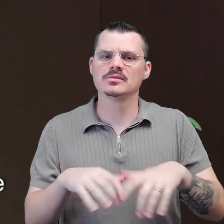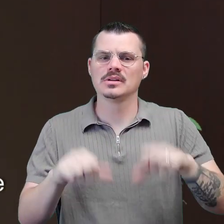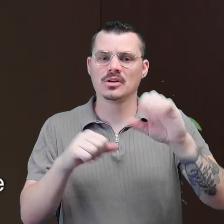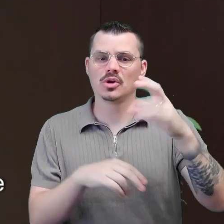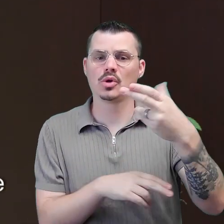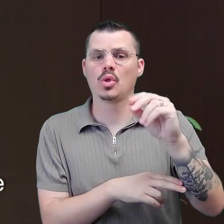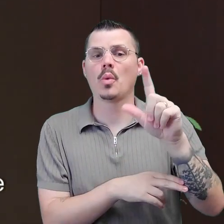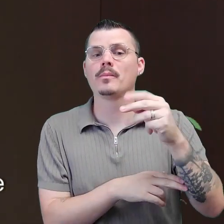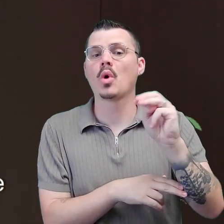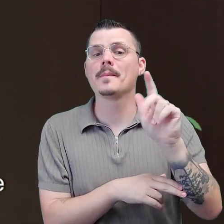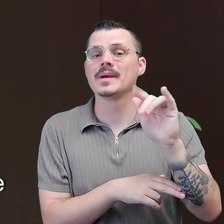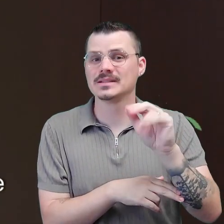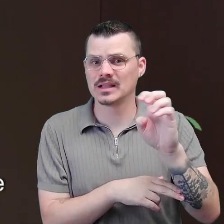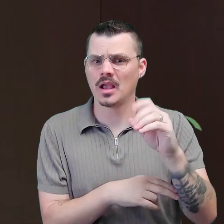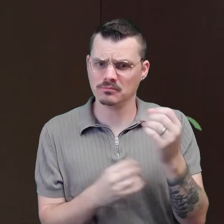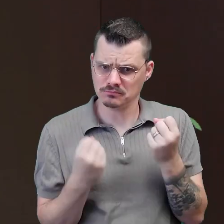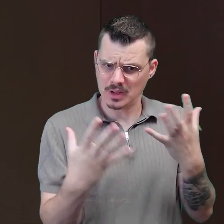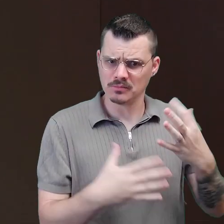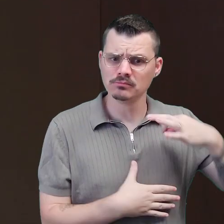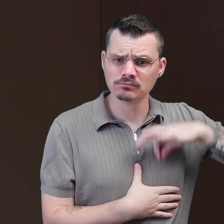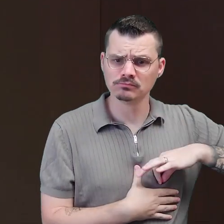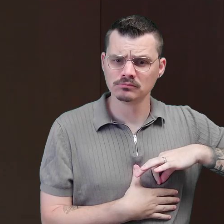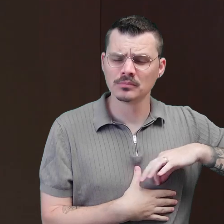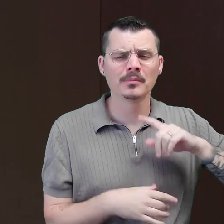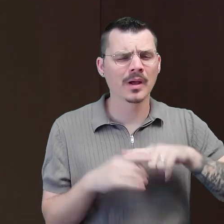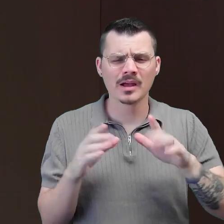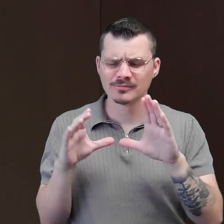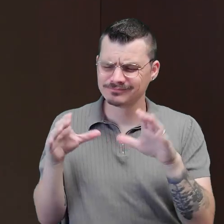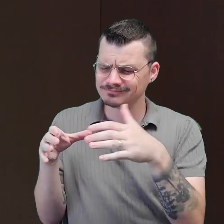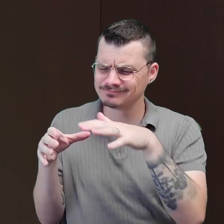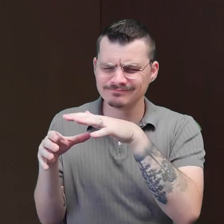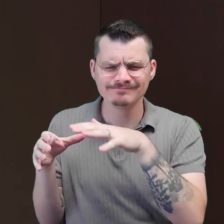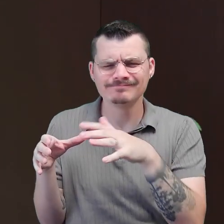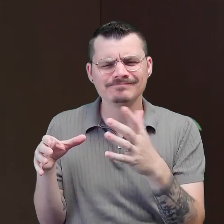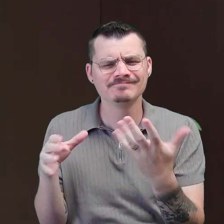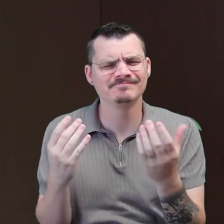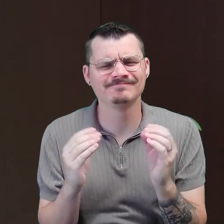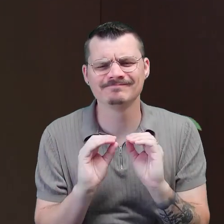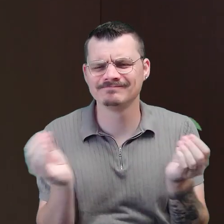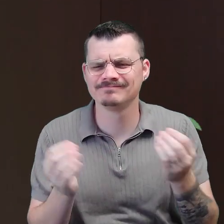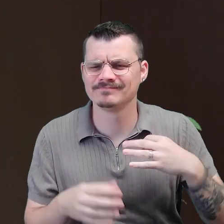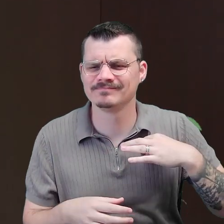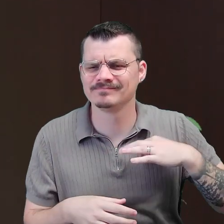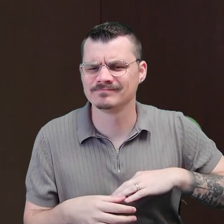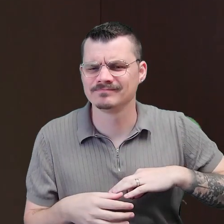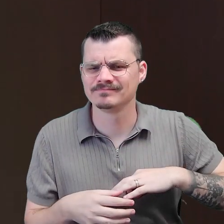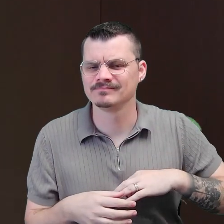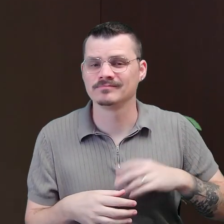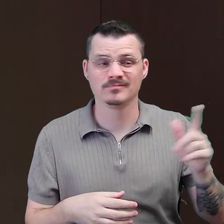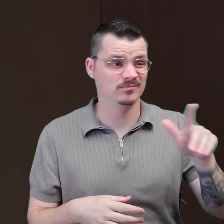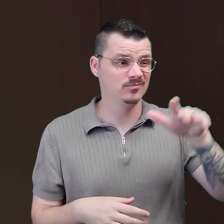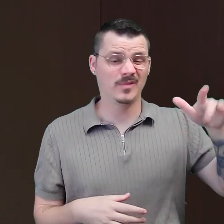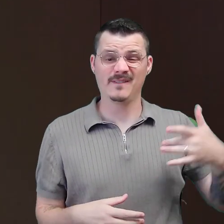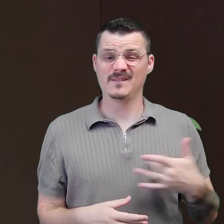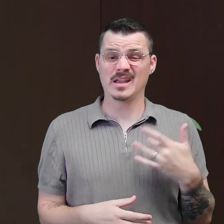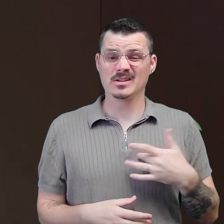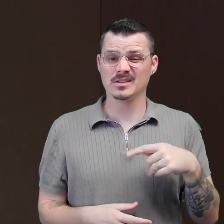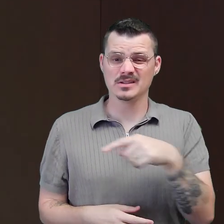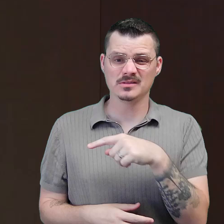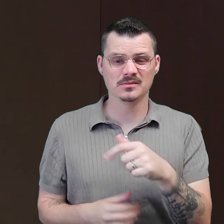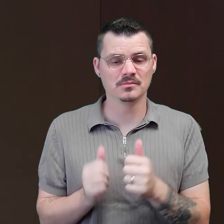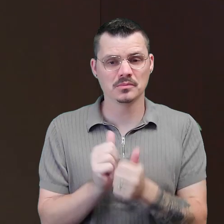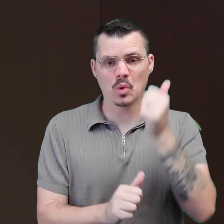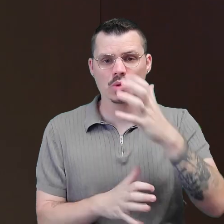take chlorpromazine, and many, many people benefited, but there was a group of people that didn't. They were felt to be the